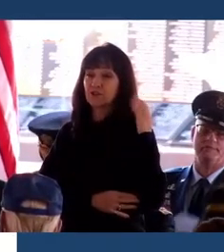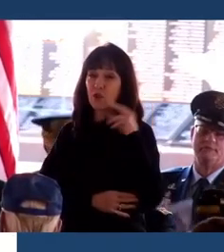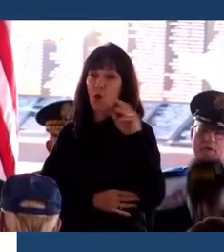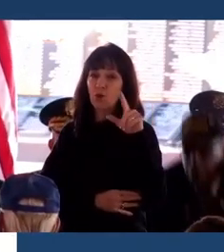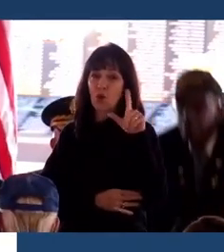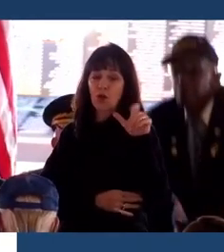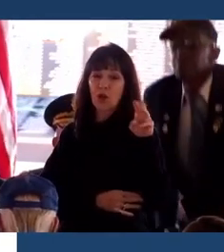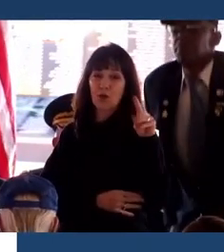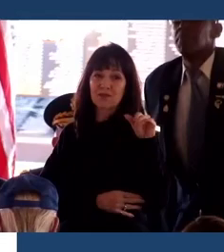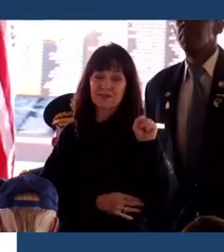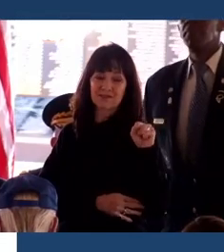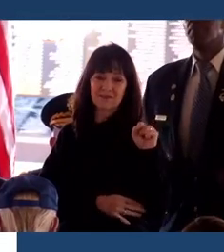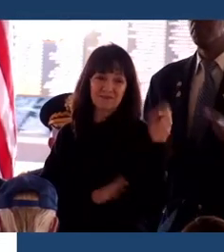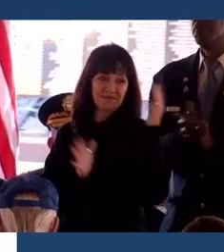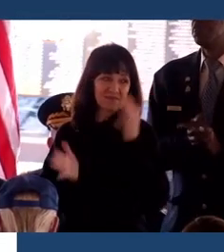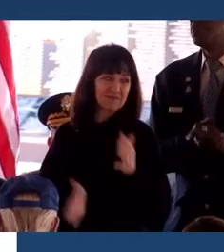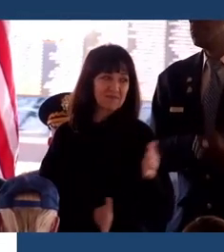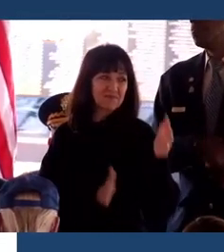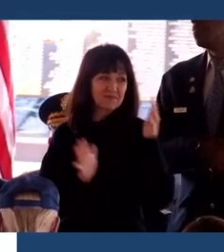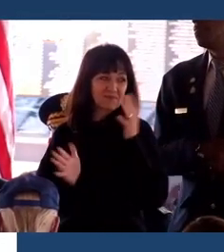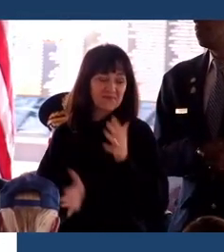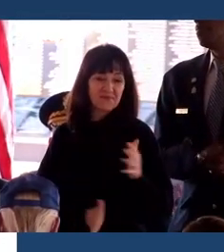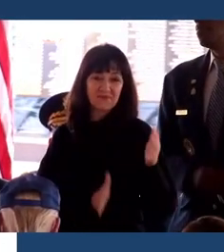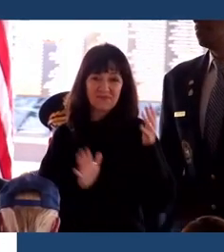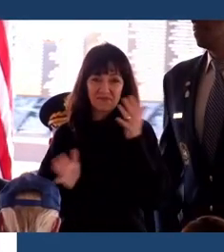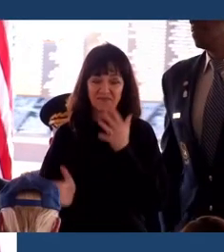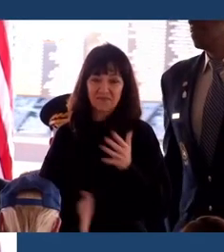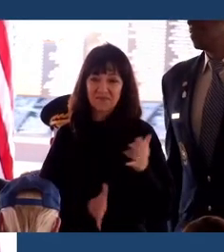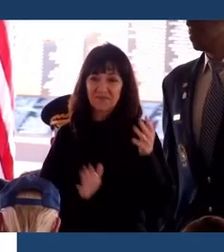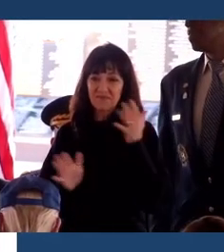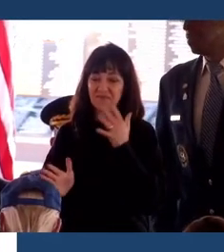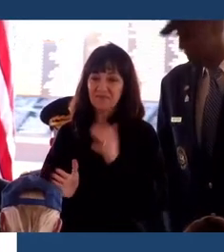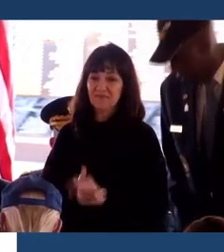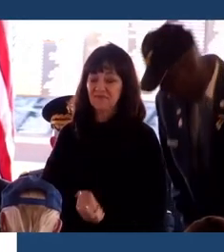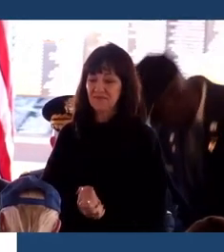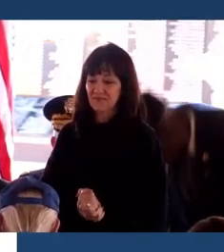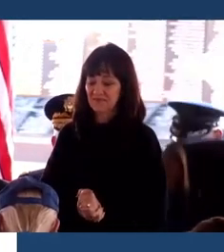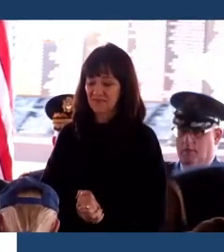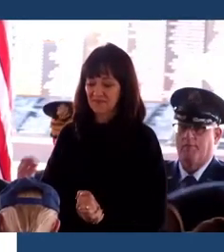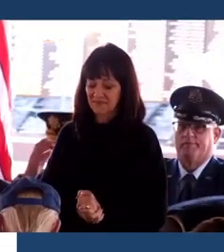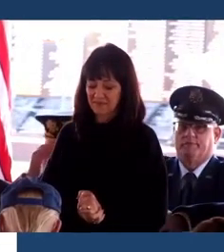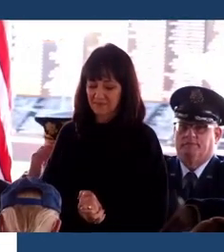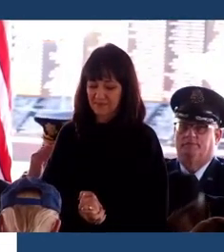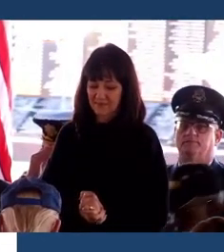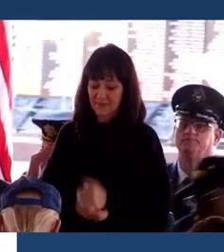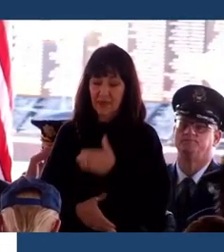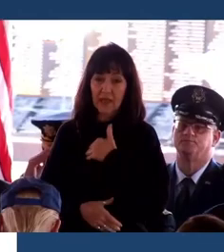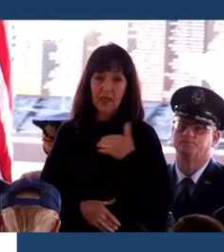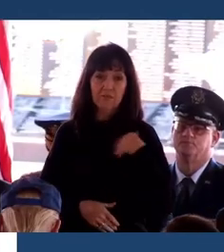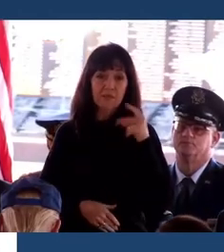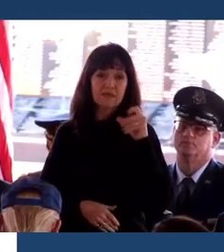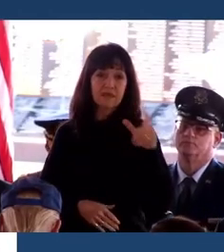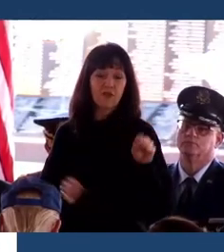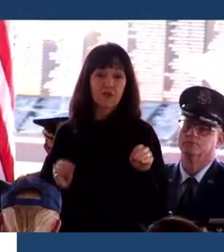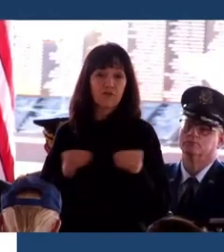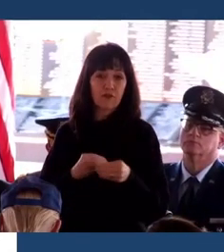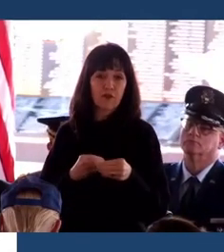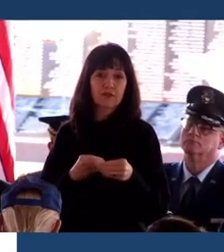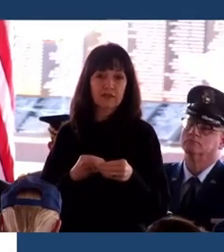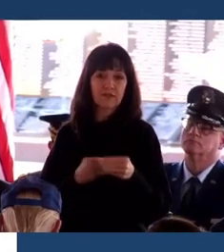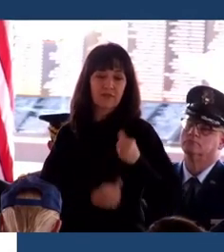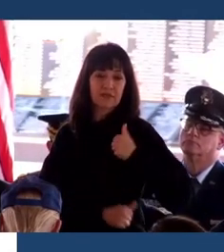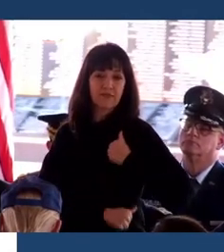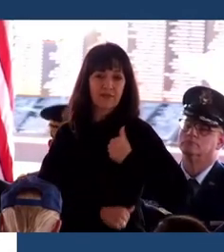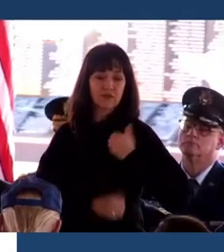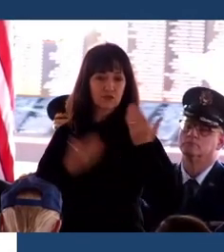Yeah. members of the Delaware Office of